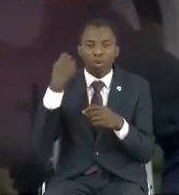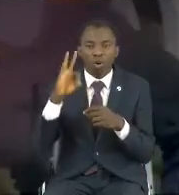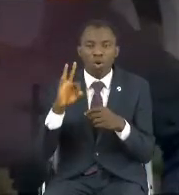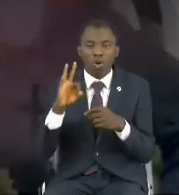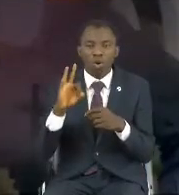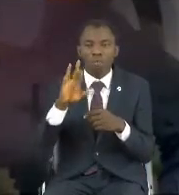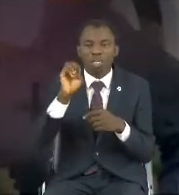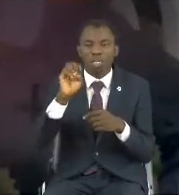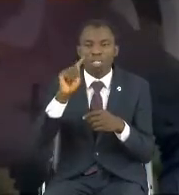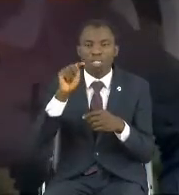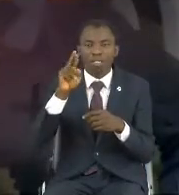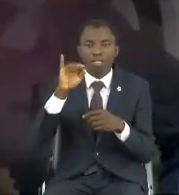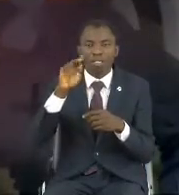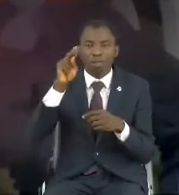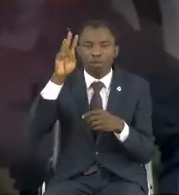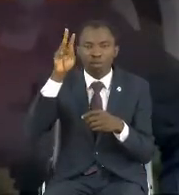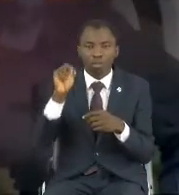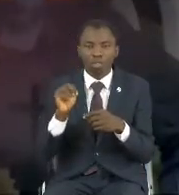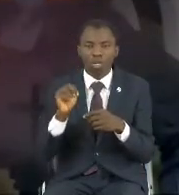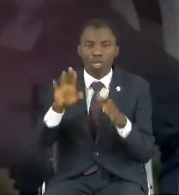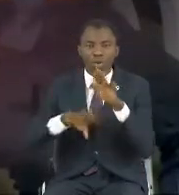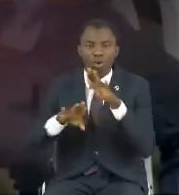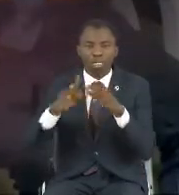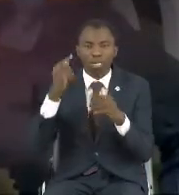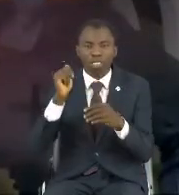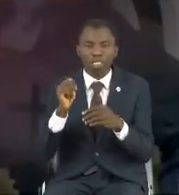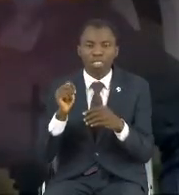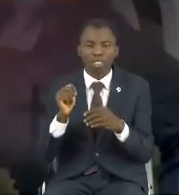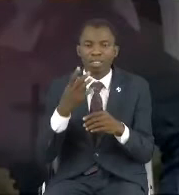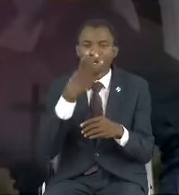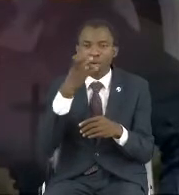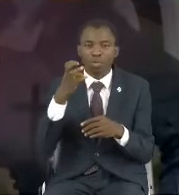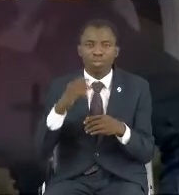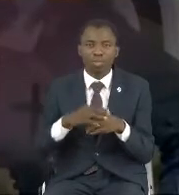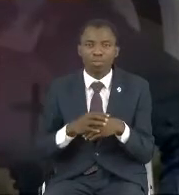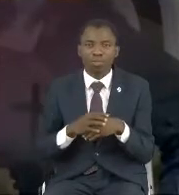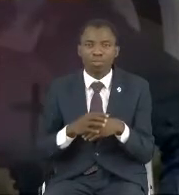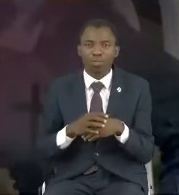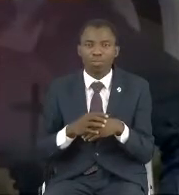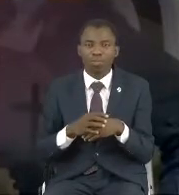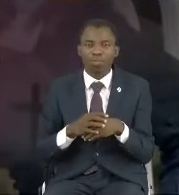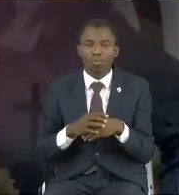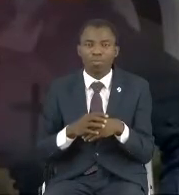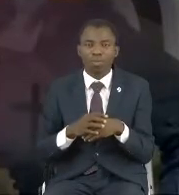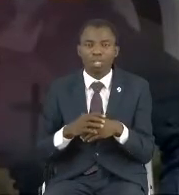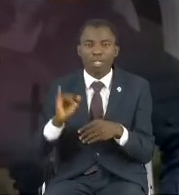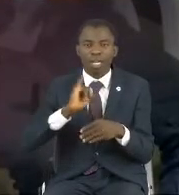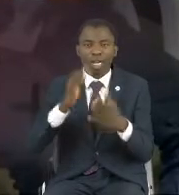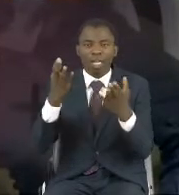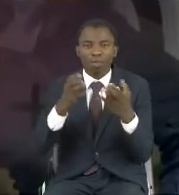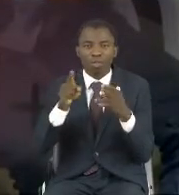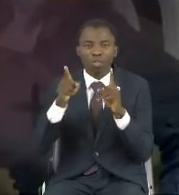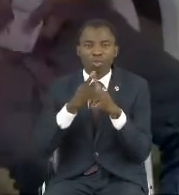retribution under the curse. I want you to look at